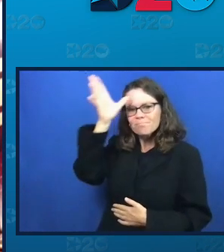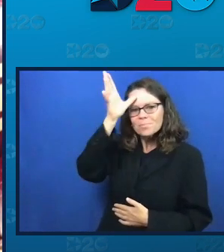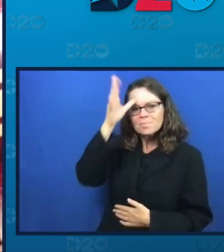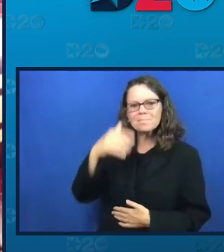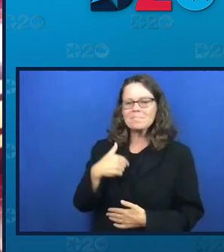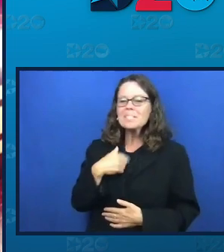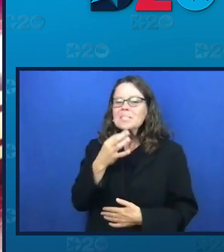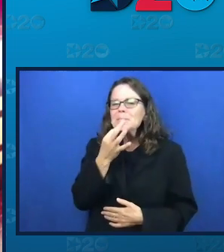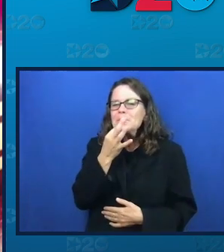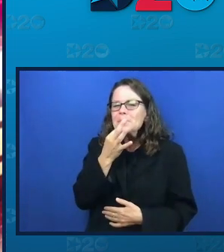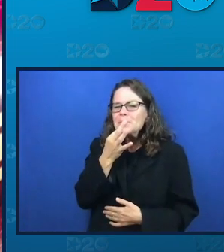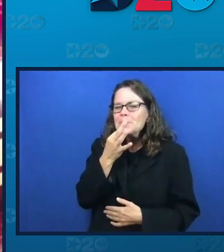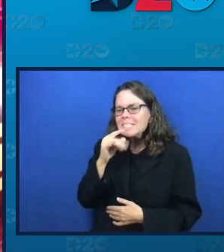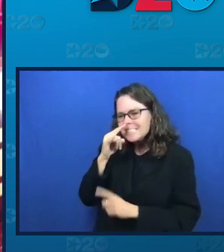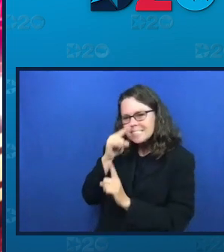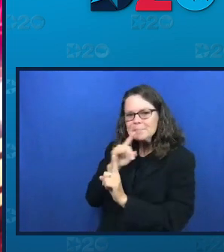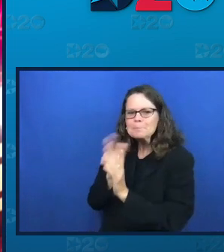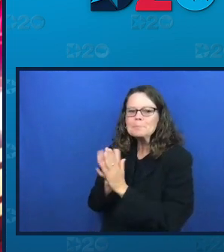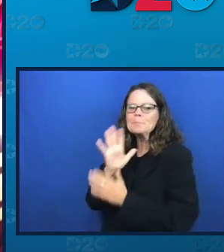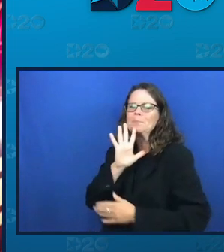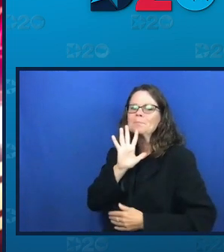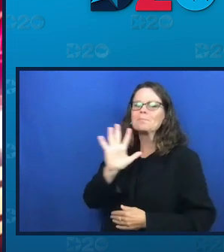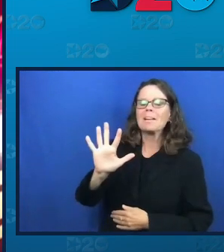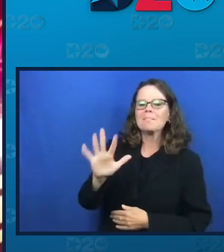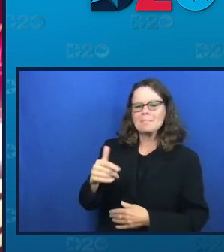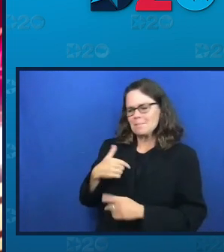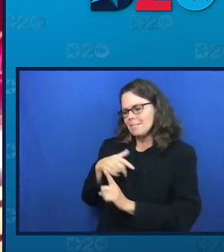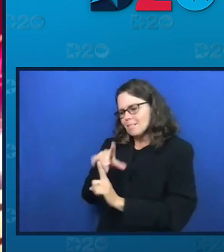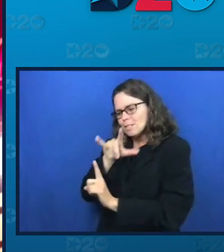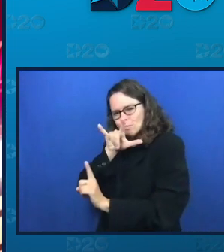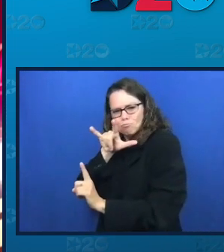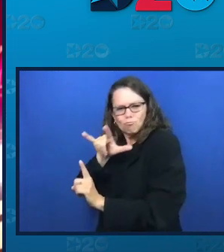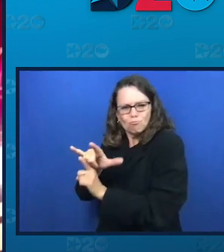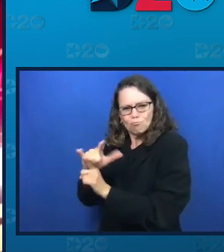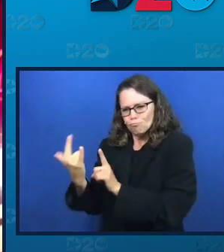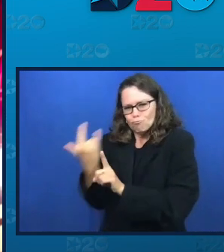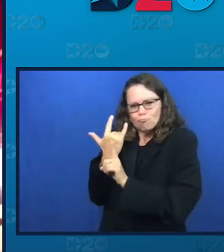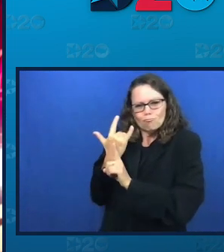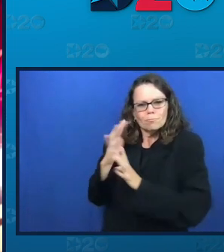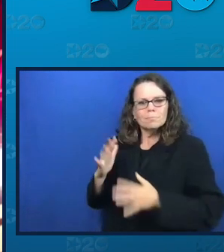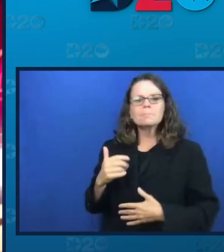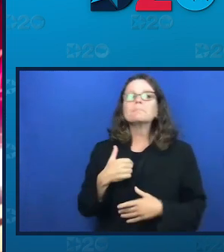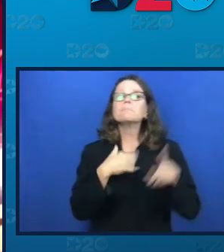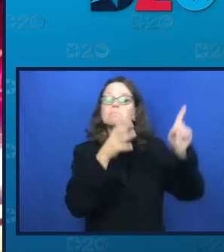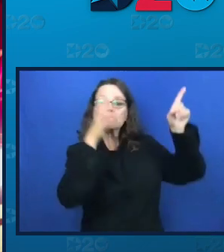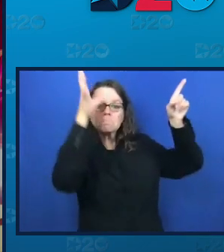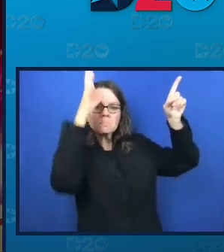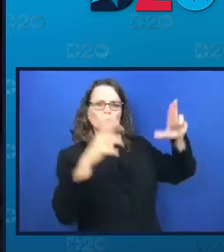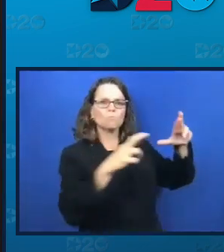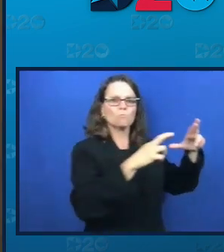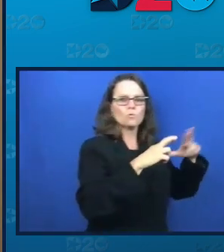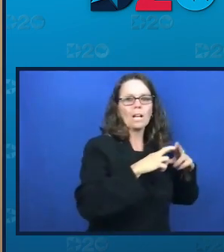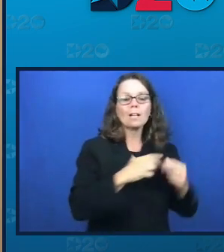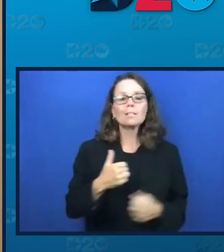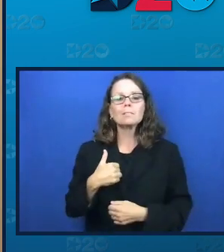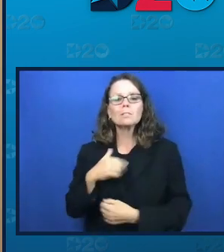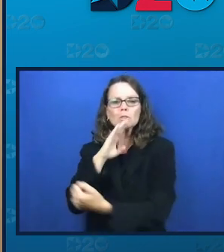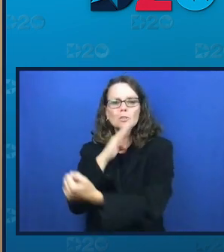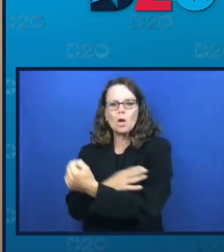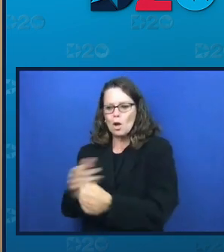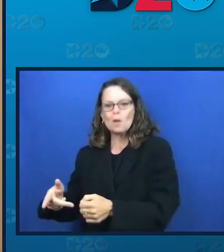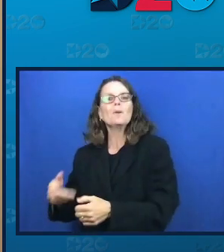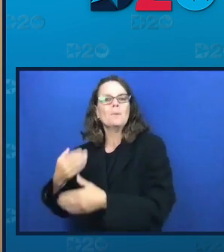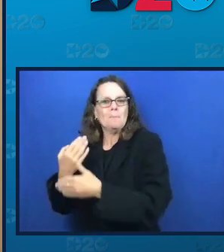that my parents are retired. My mom actually retired right after my daughter was born to help us with her. And she was so looking forward